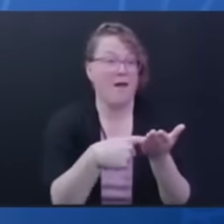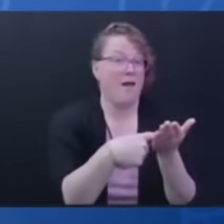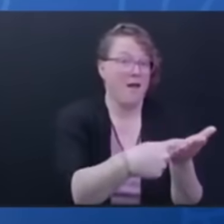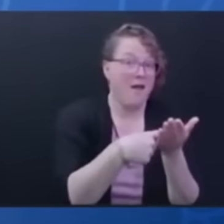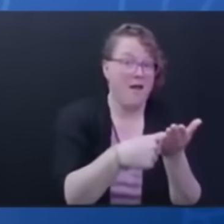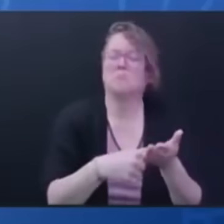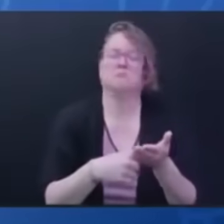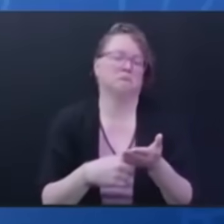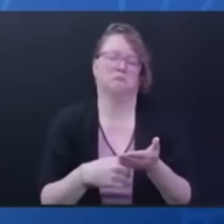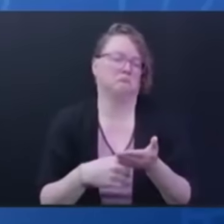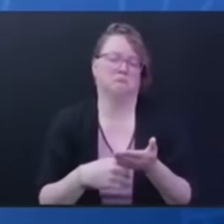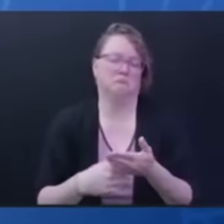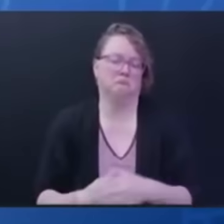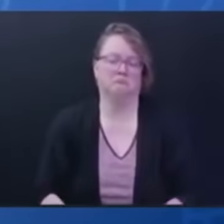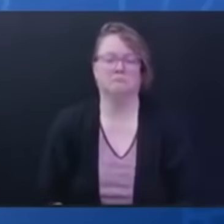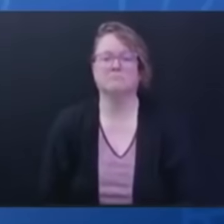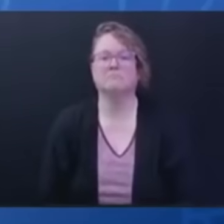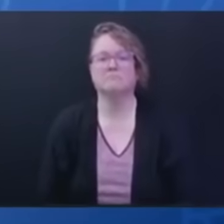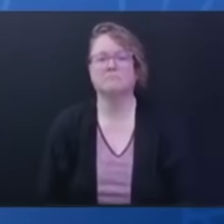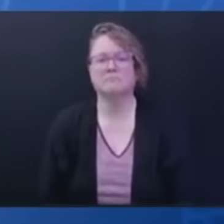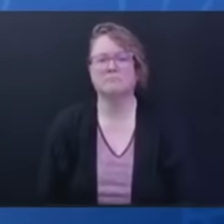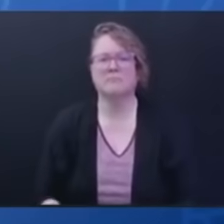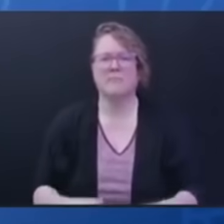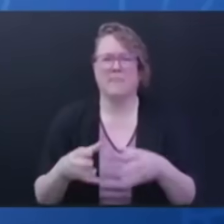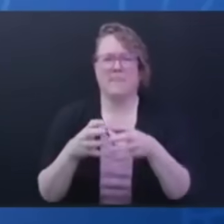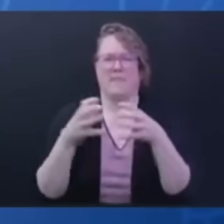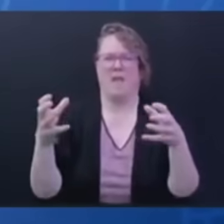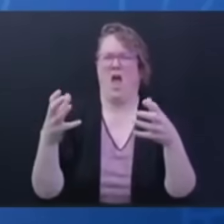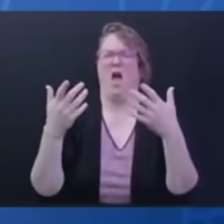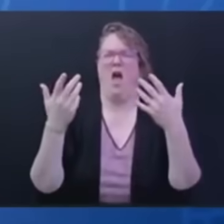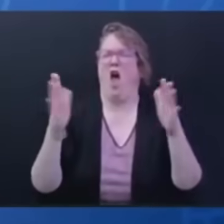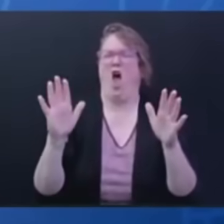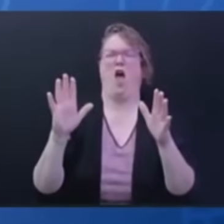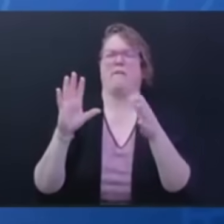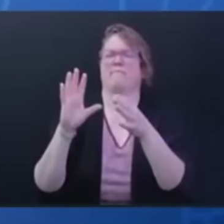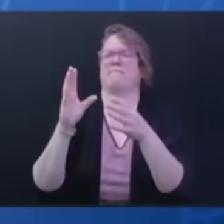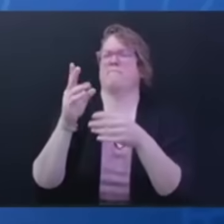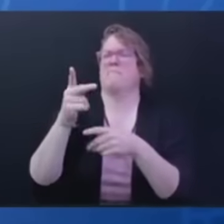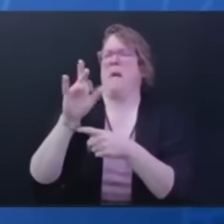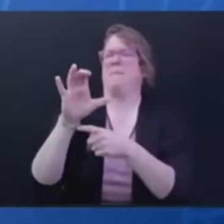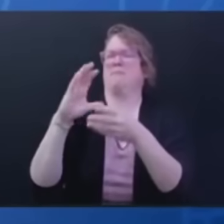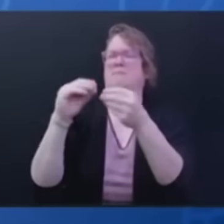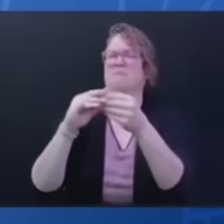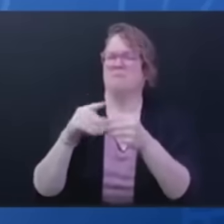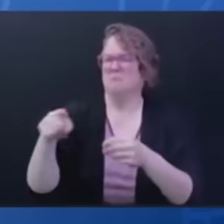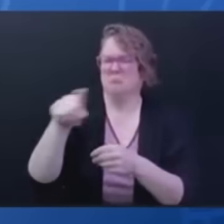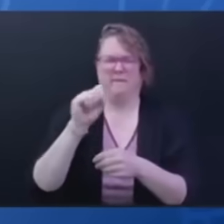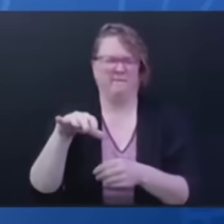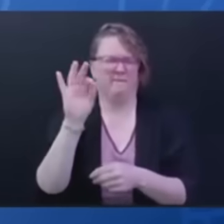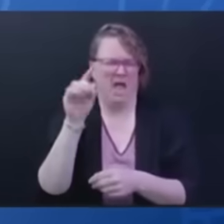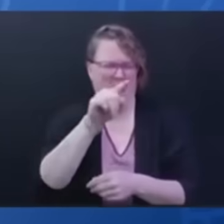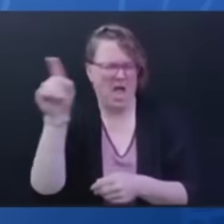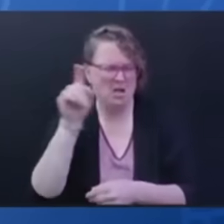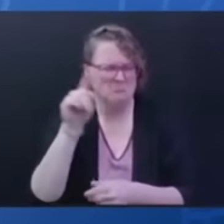lot already on the record when it comes to our reaction to what's been happening here. So there's